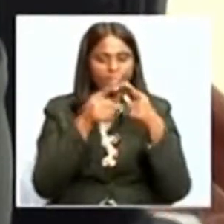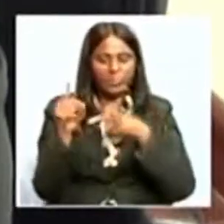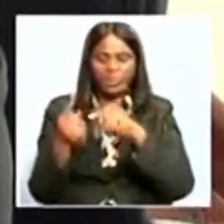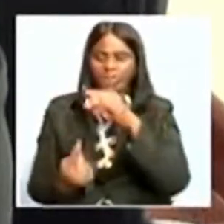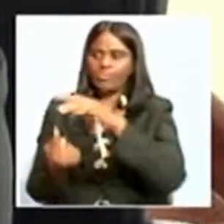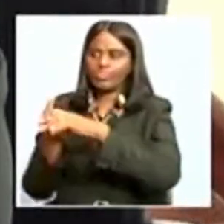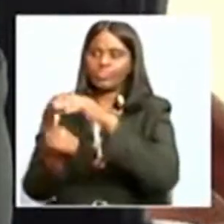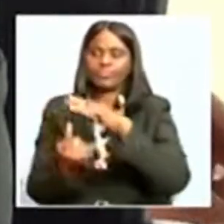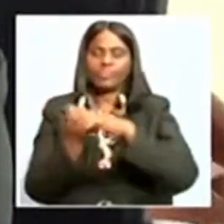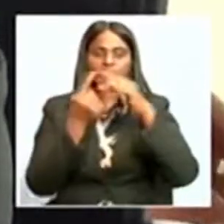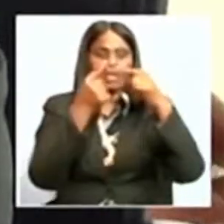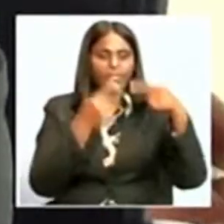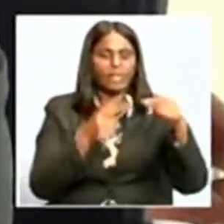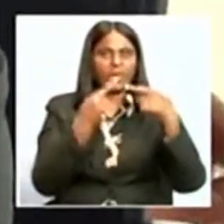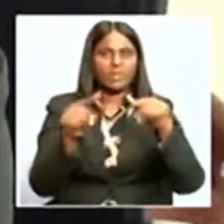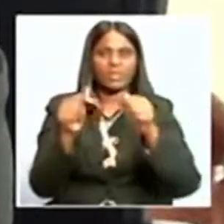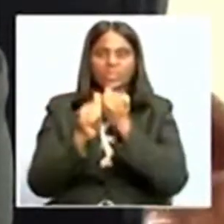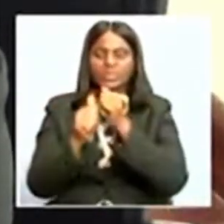circumstances that may arise.